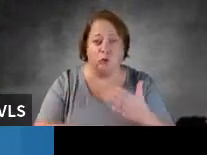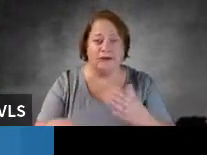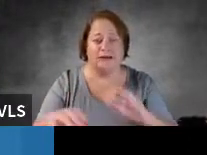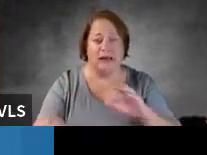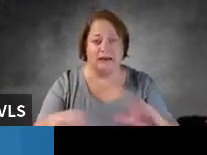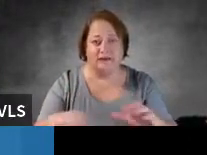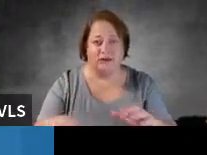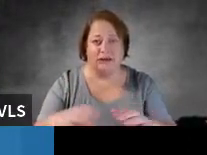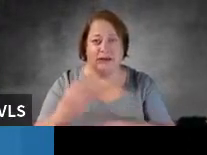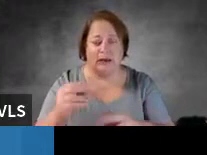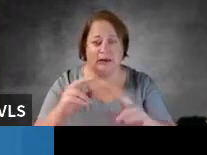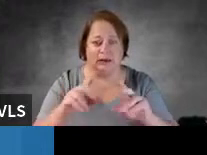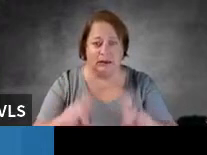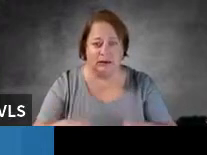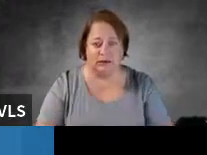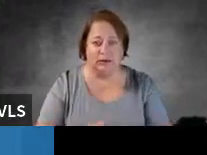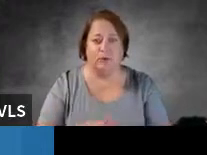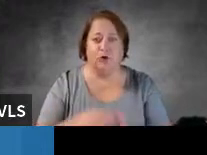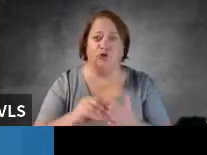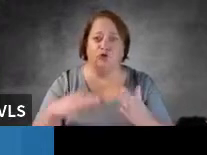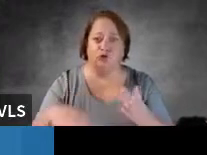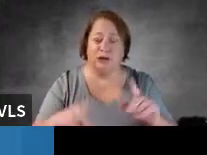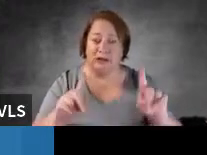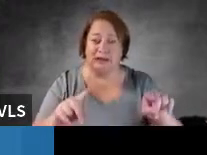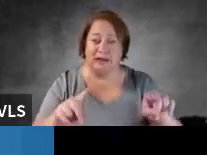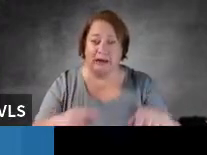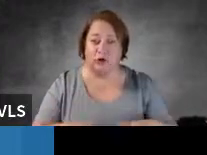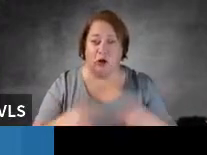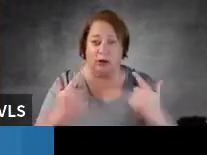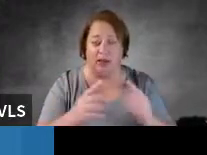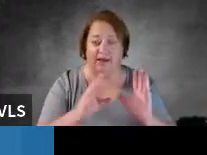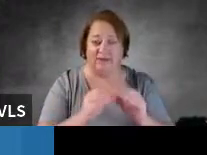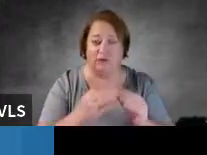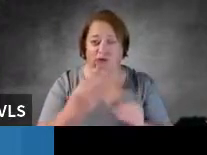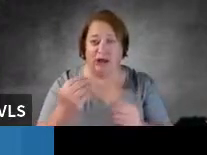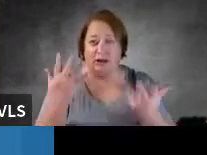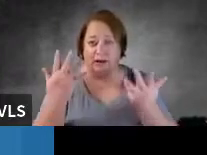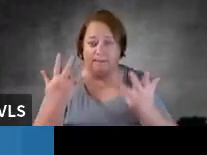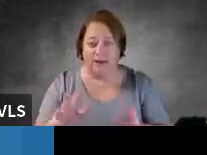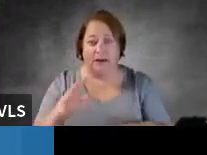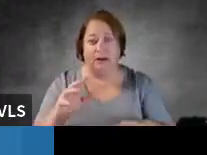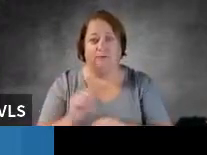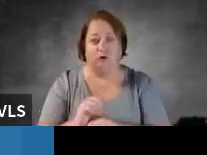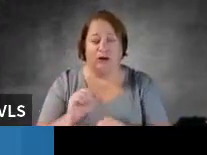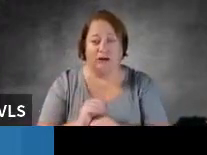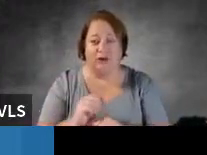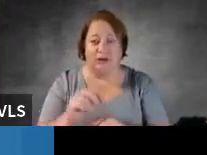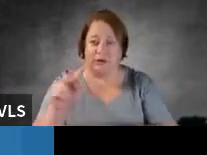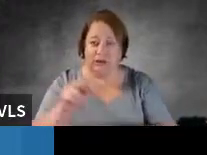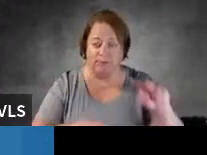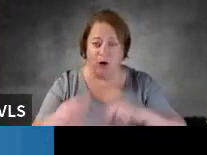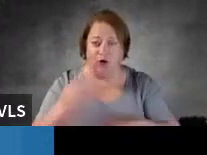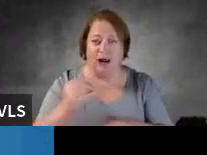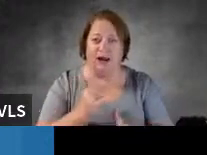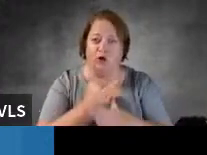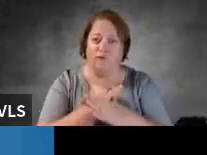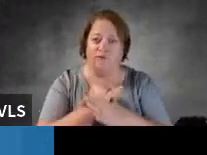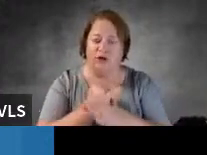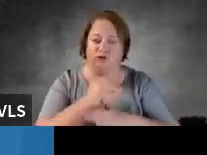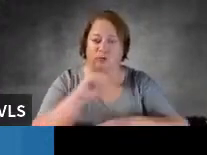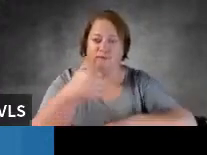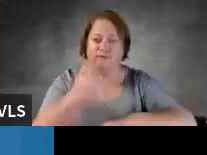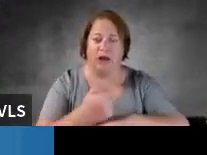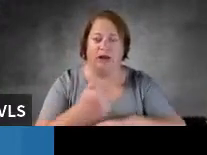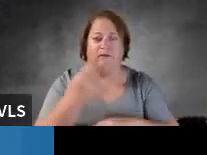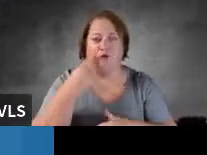assessments. Student attendance in live virtual sessions and the completion of learning activities is being monitored. And interventions are being provided for students who are